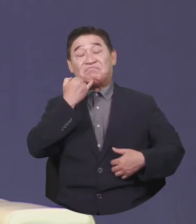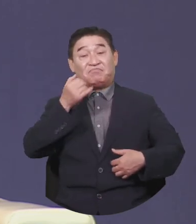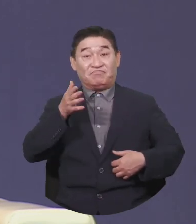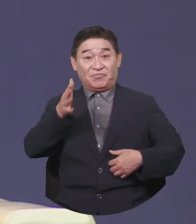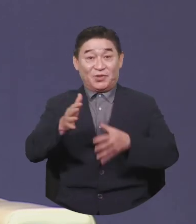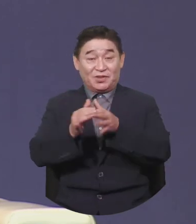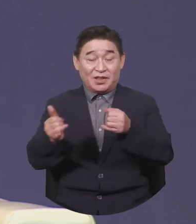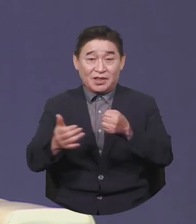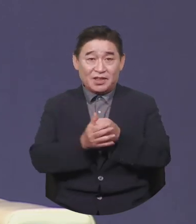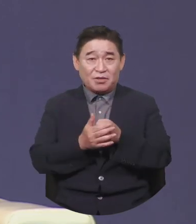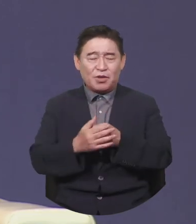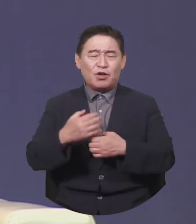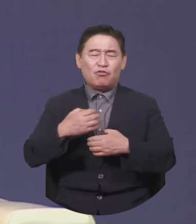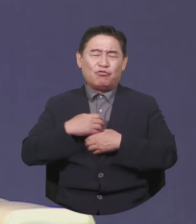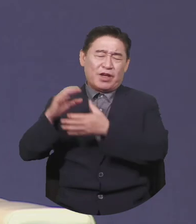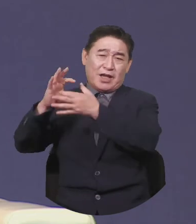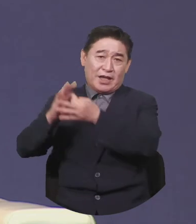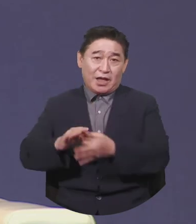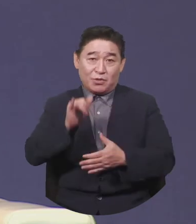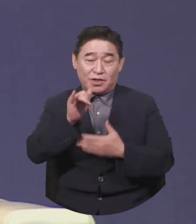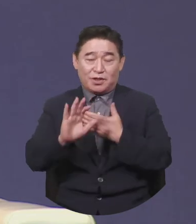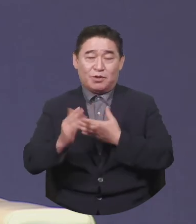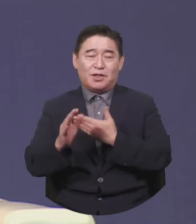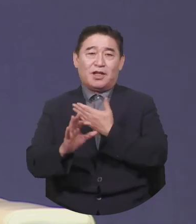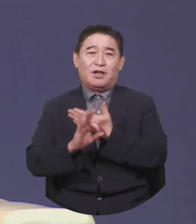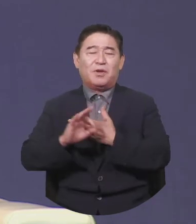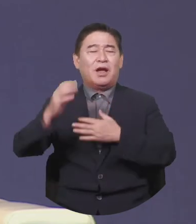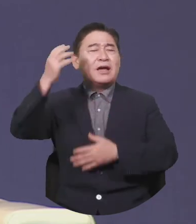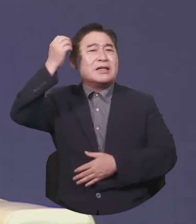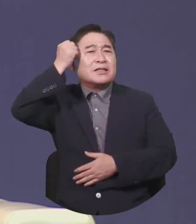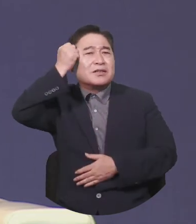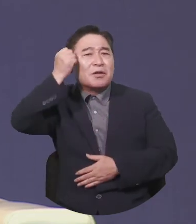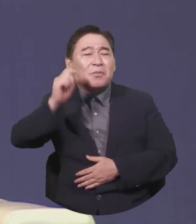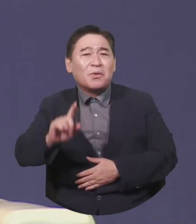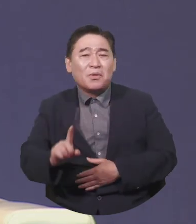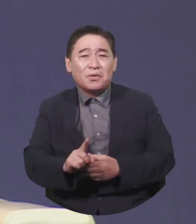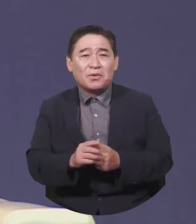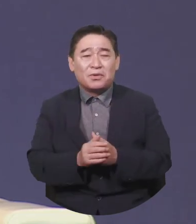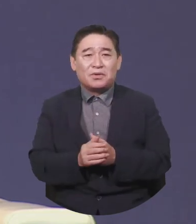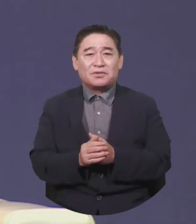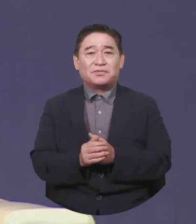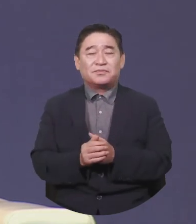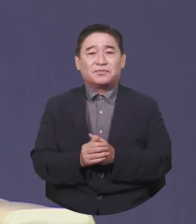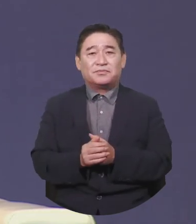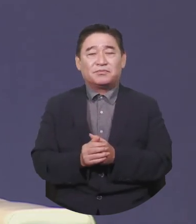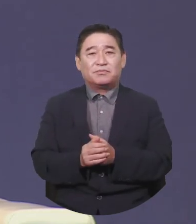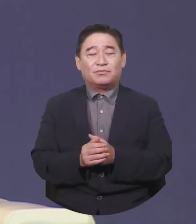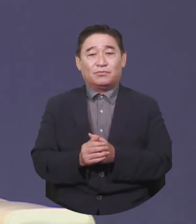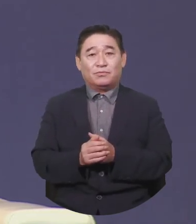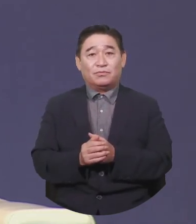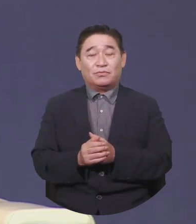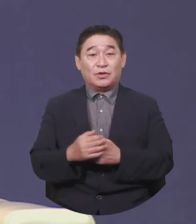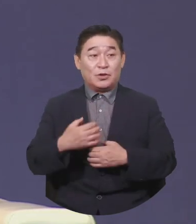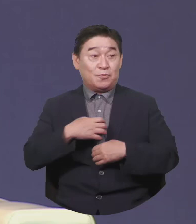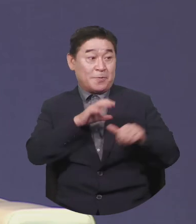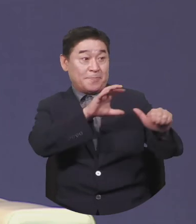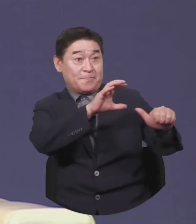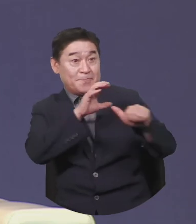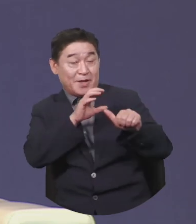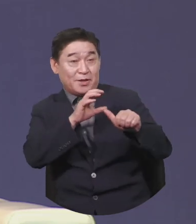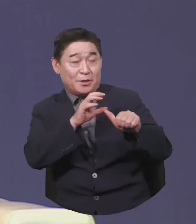sure to remember that we should never let a good crisis go by without utilizing it and changing. And that's, again,